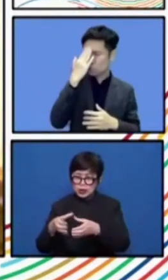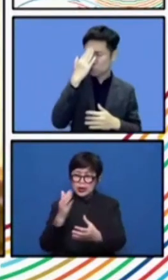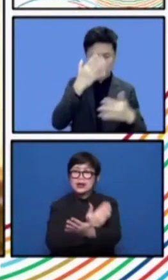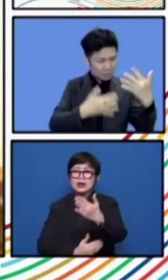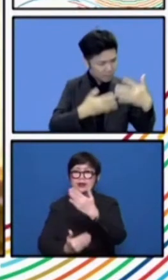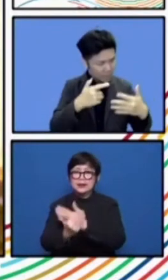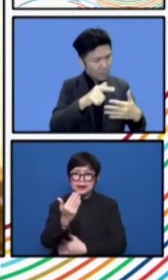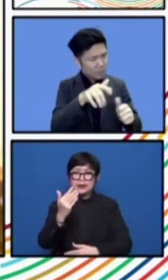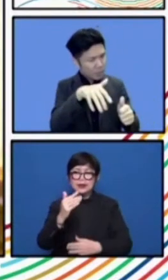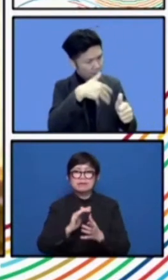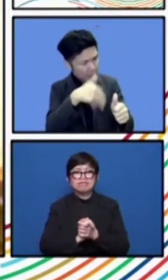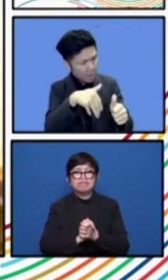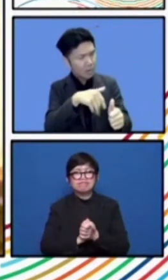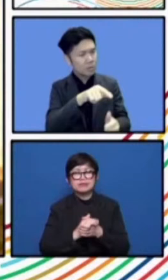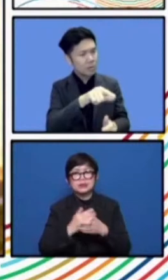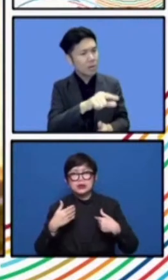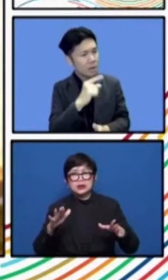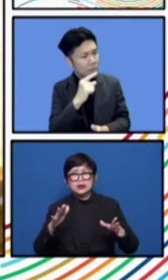vulnerability